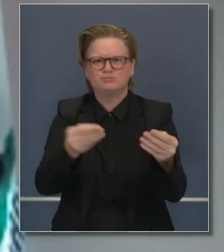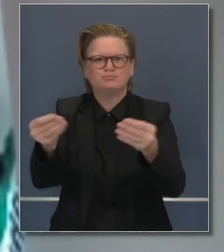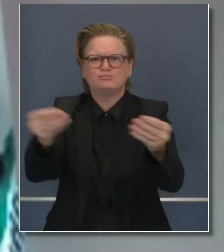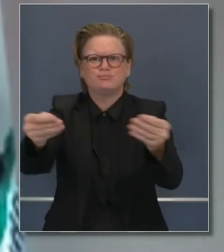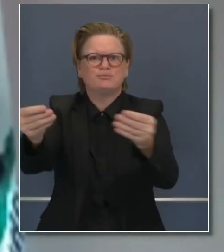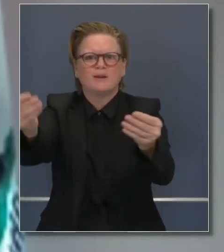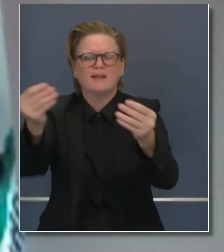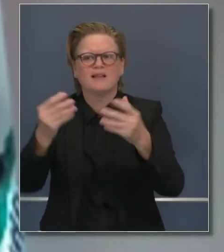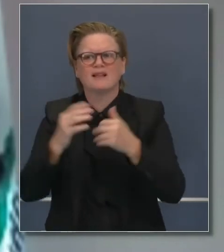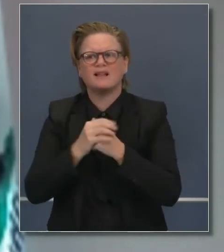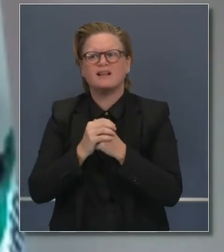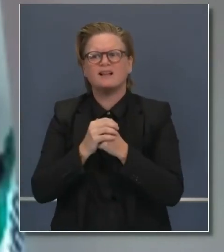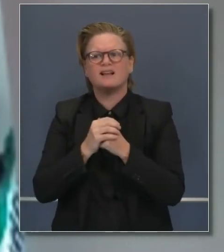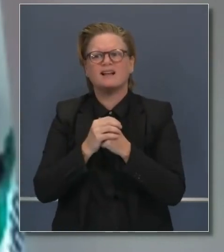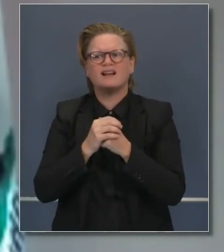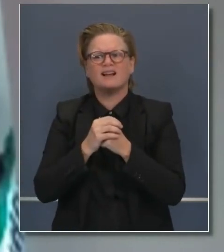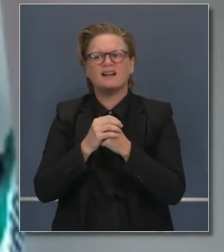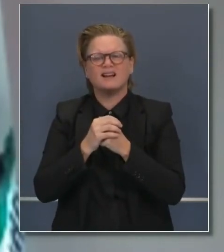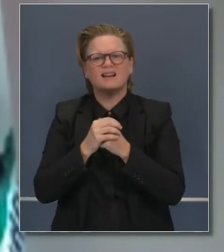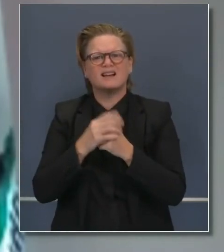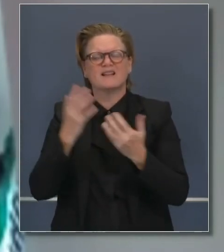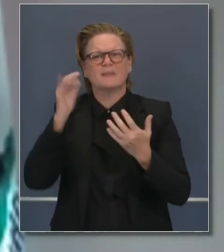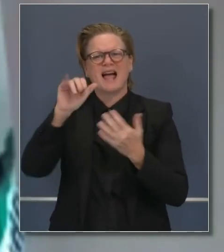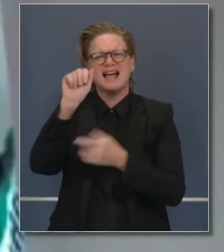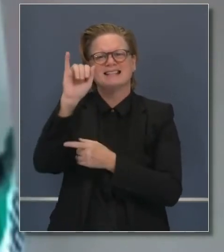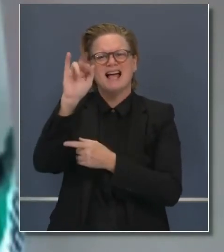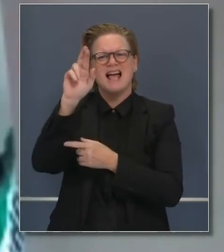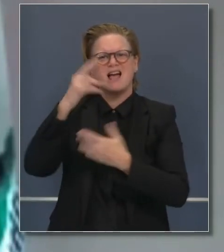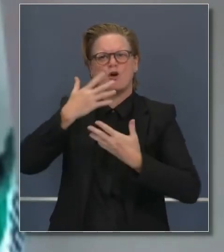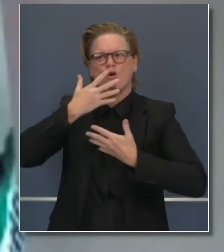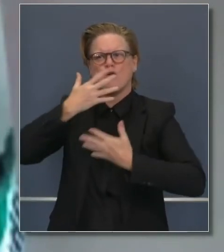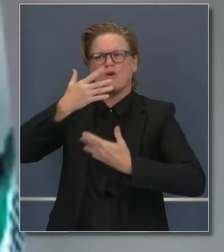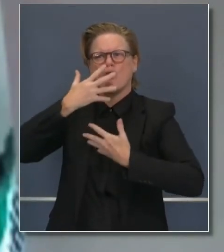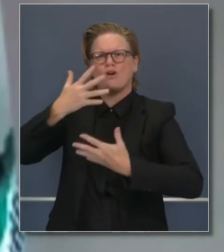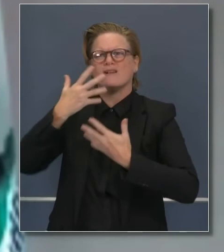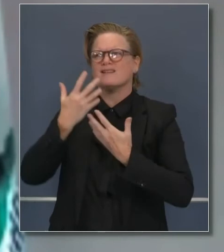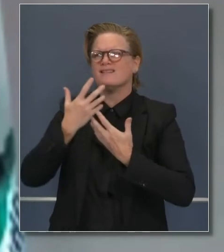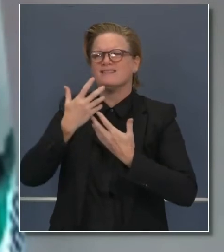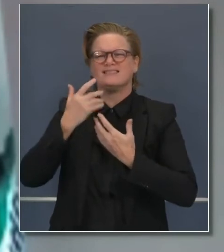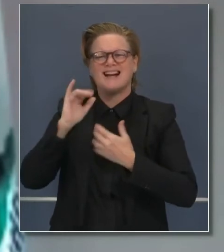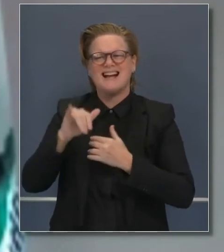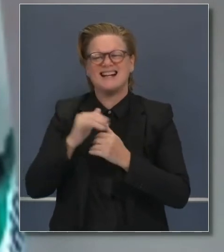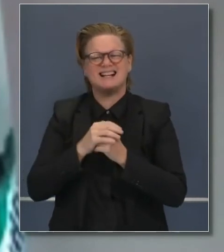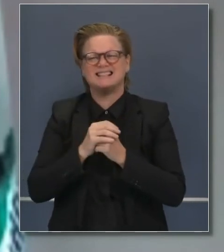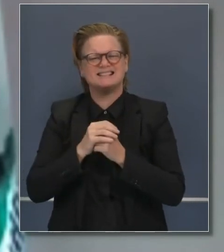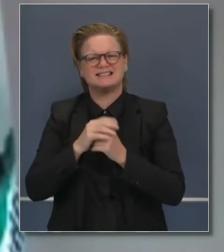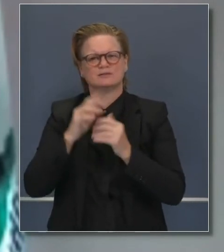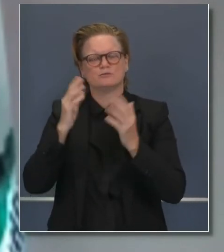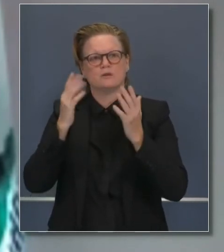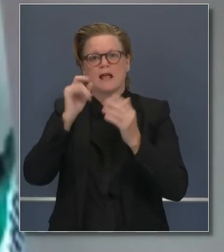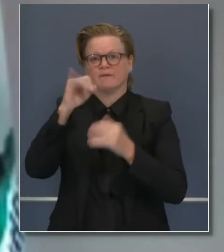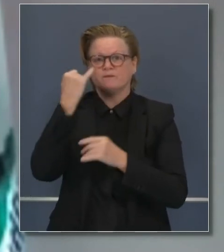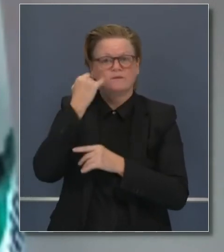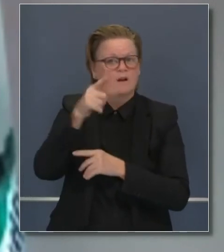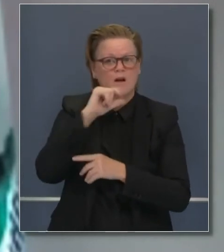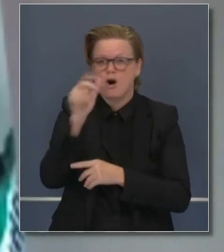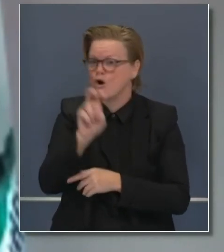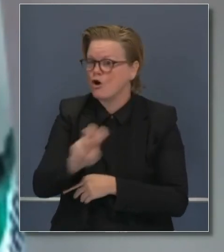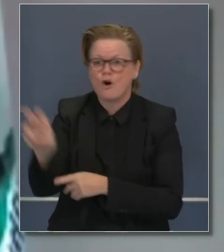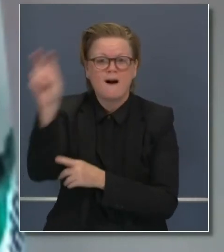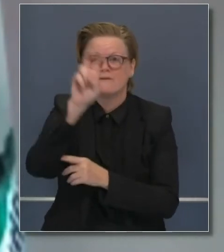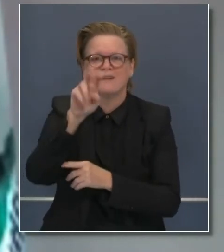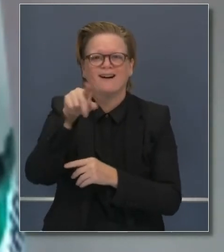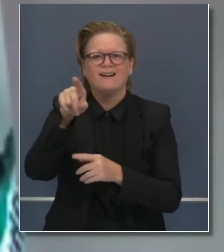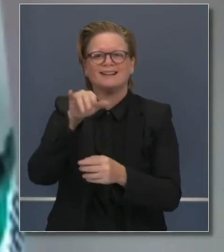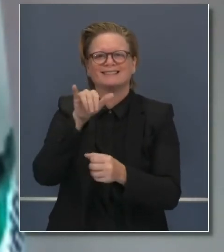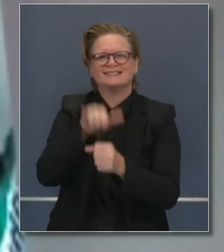keep transmission low and make sure that our travel restriction makes sense. It's part of the regional stay-at-home